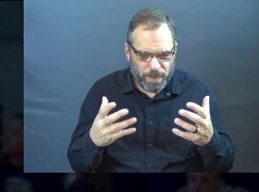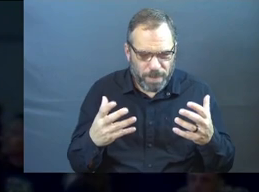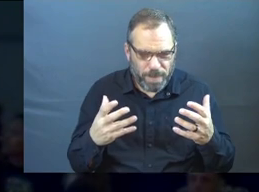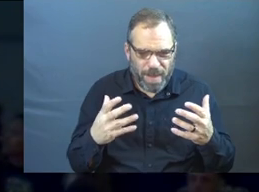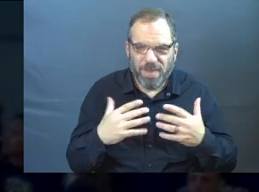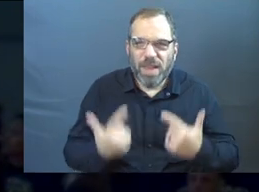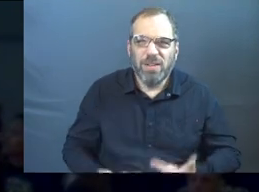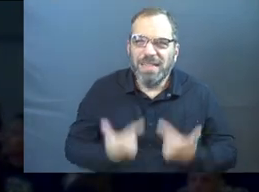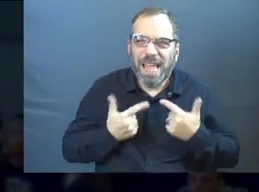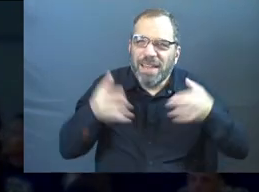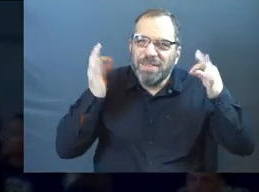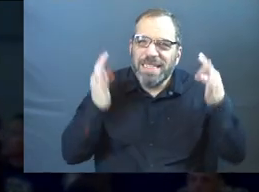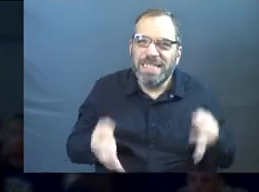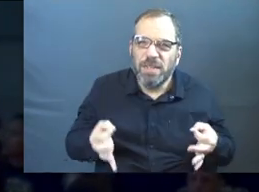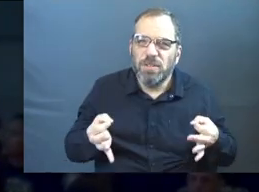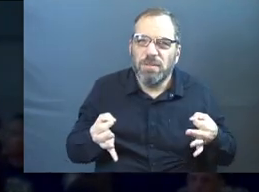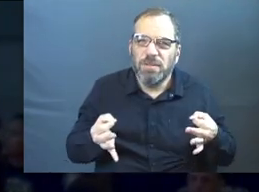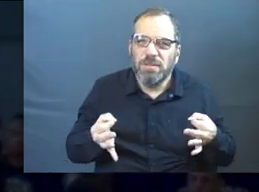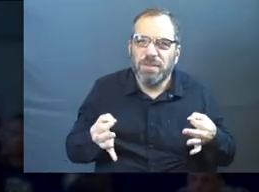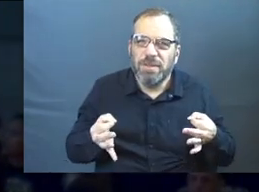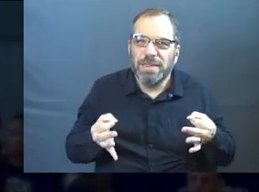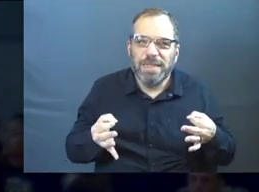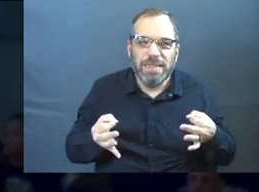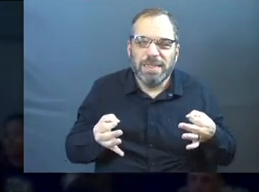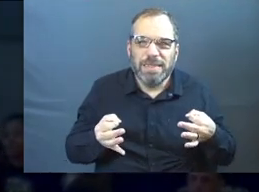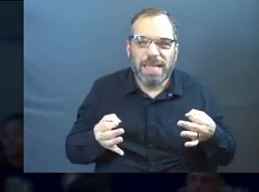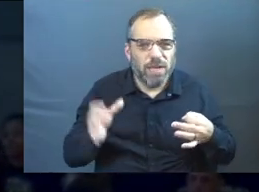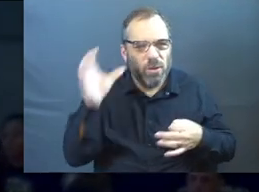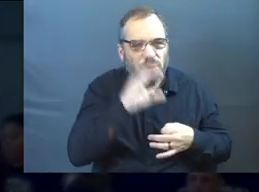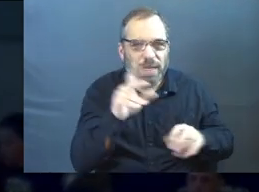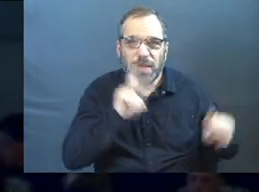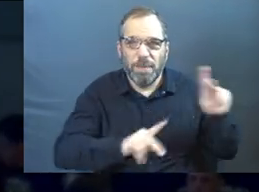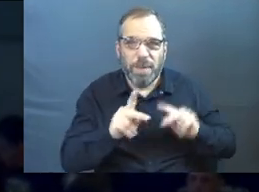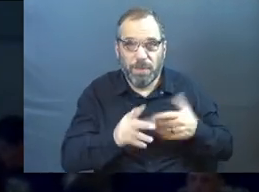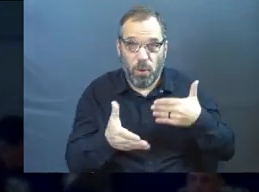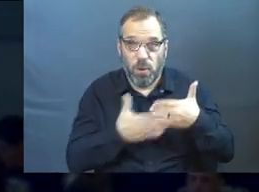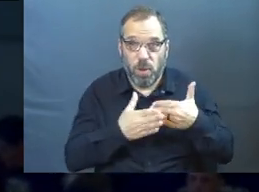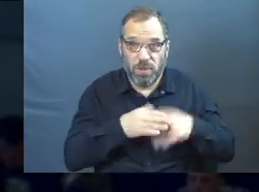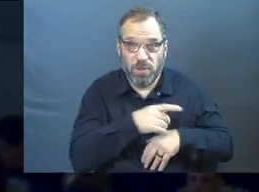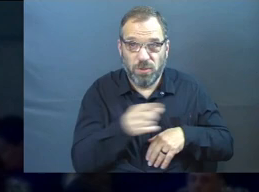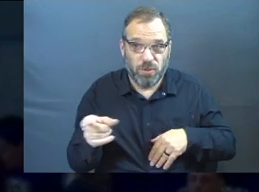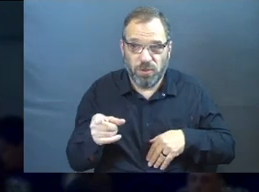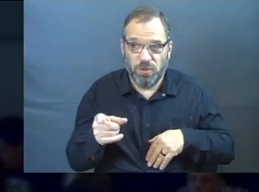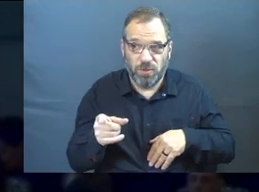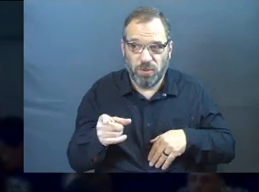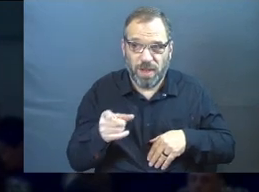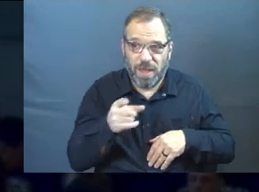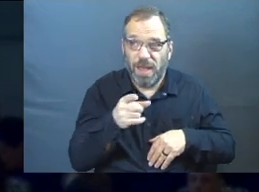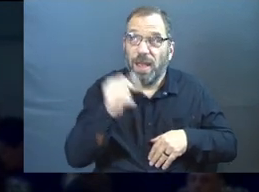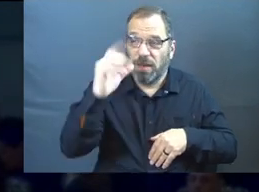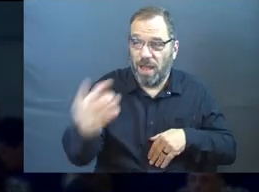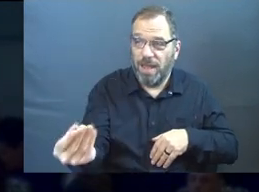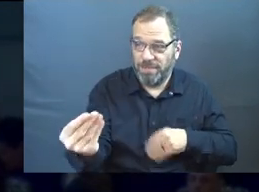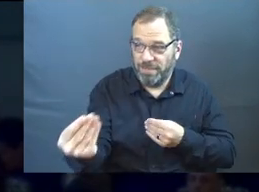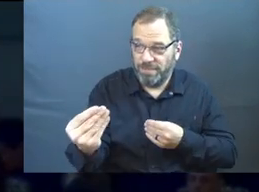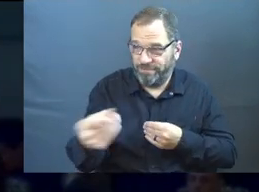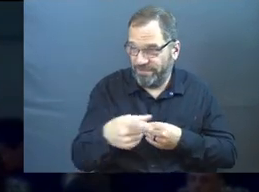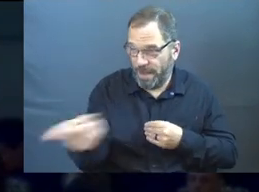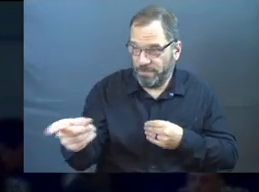There's this life decision that you make, that you look around at the people that are closest to you and you say, they are gifts from God to